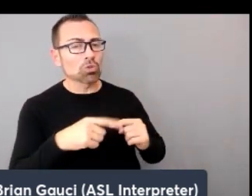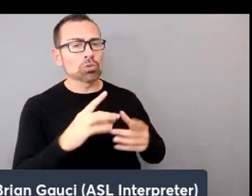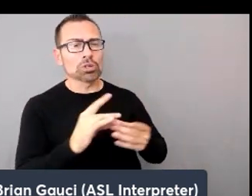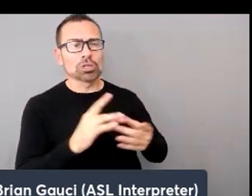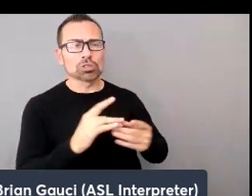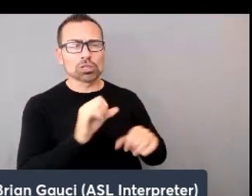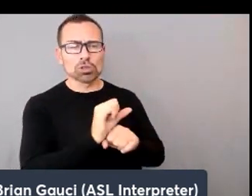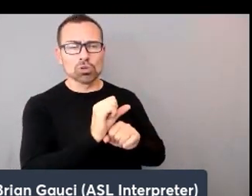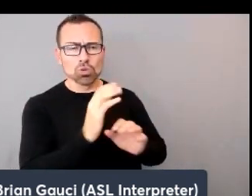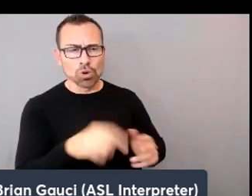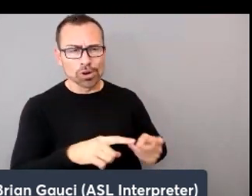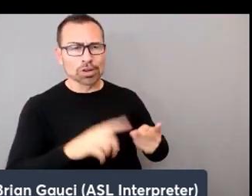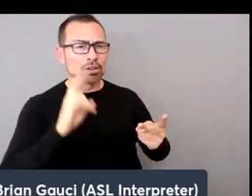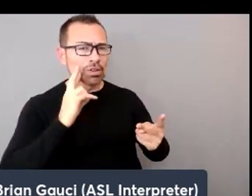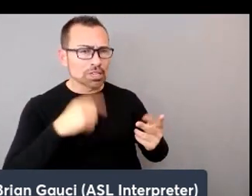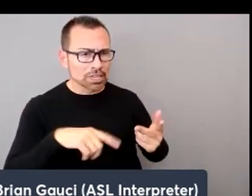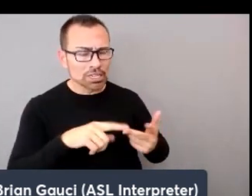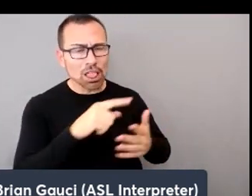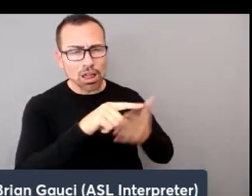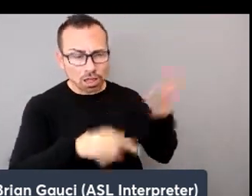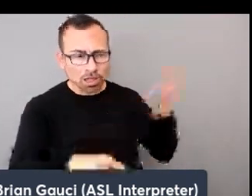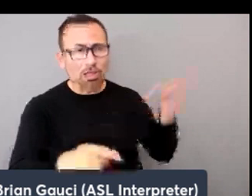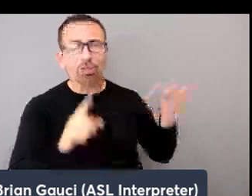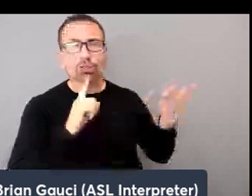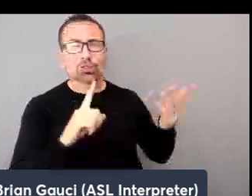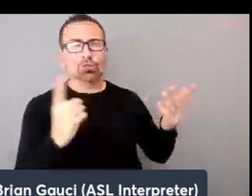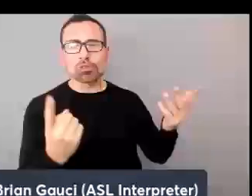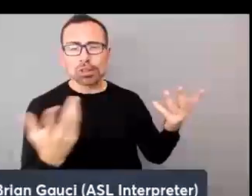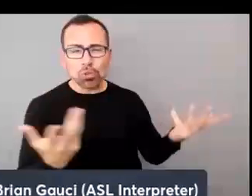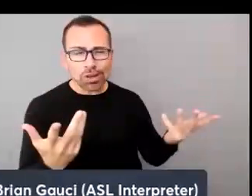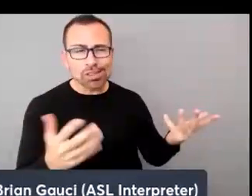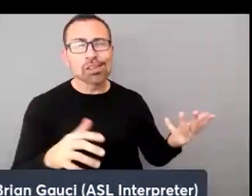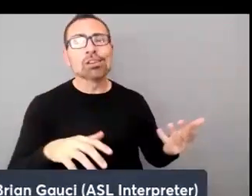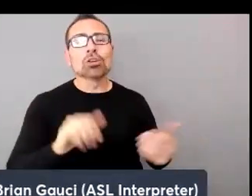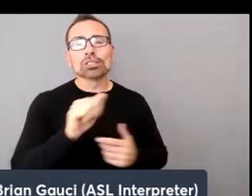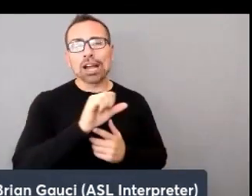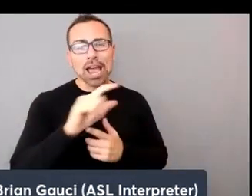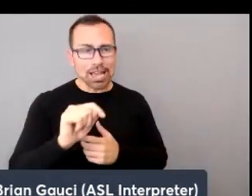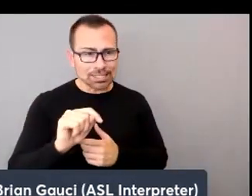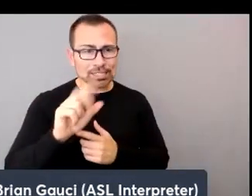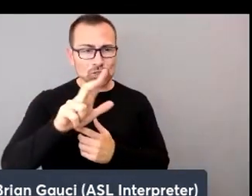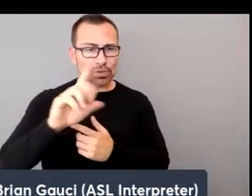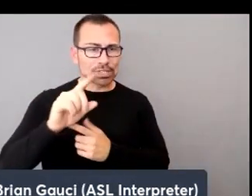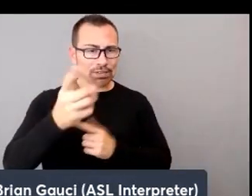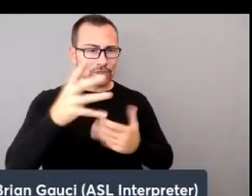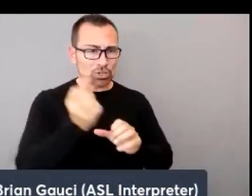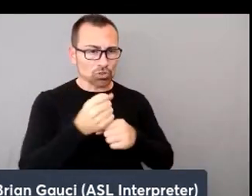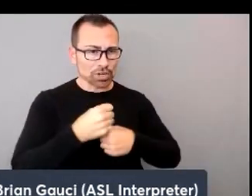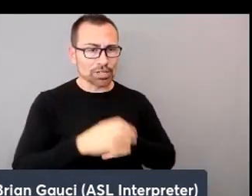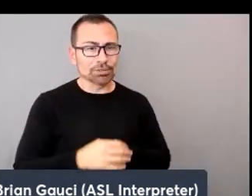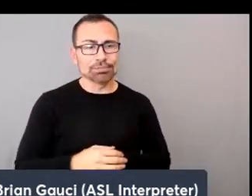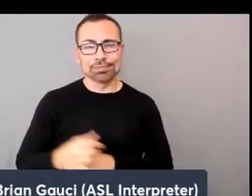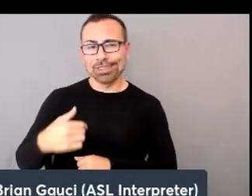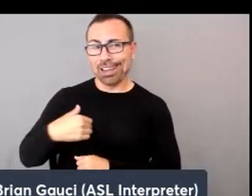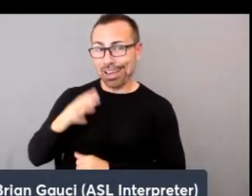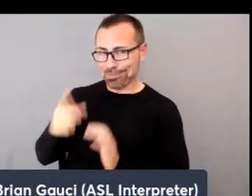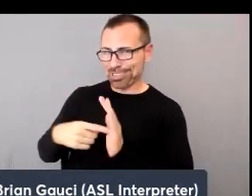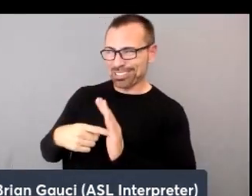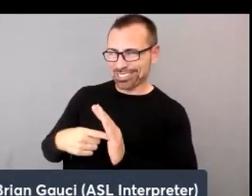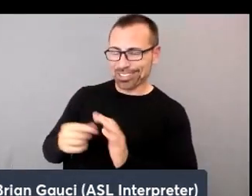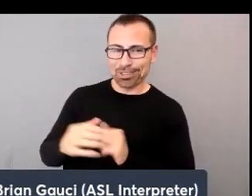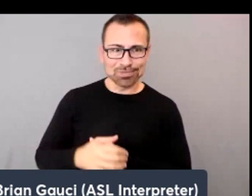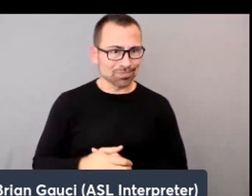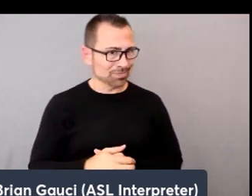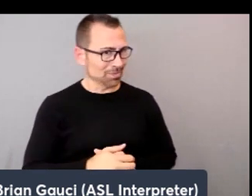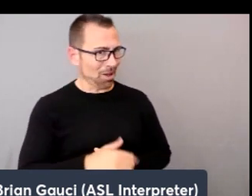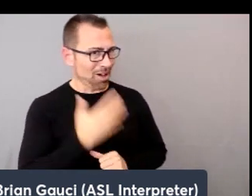are all just 3D assets that you've created to bring in. And I'm going to show them in a second, but Awesome. I love seeing them.